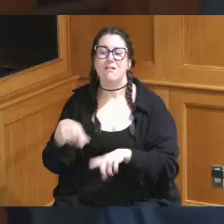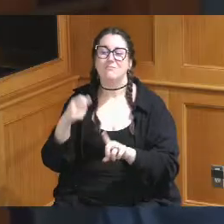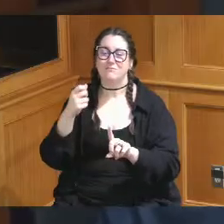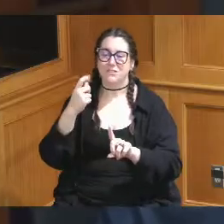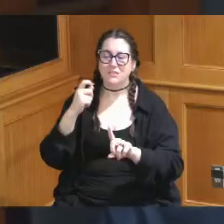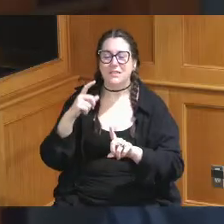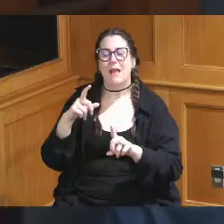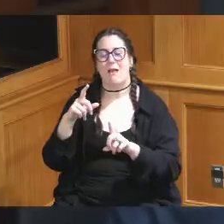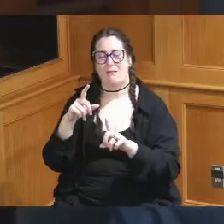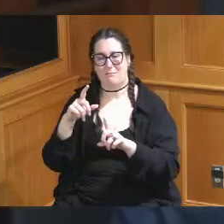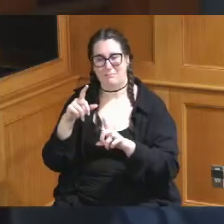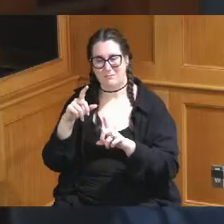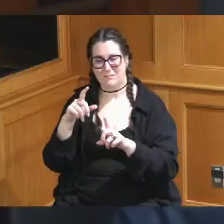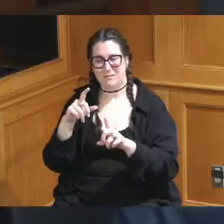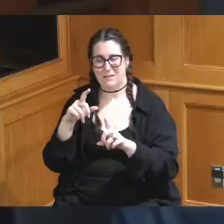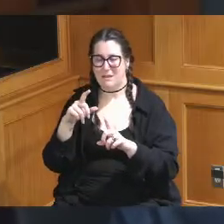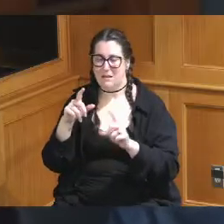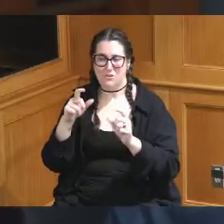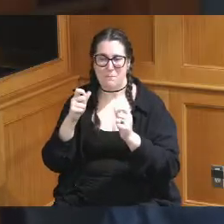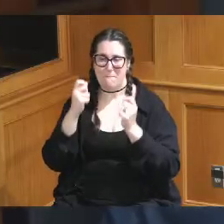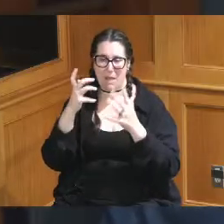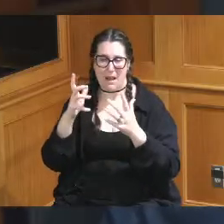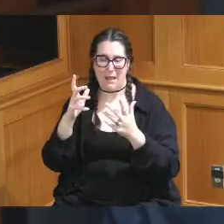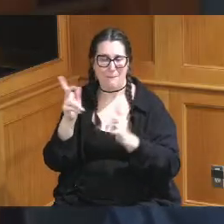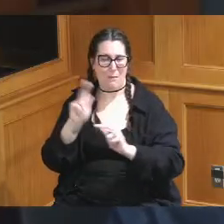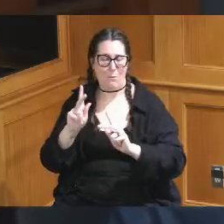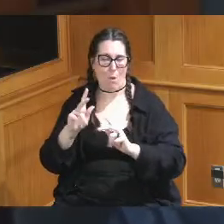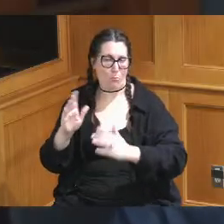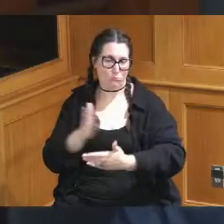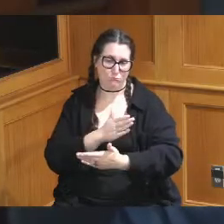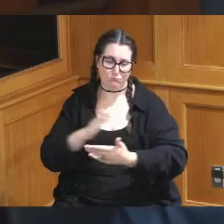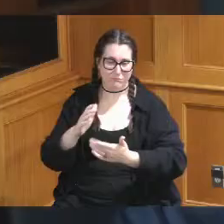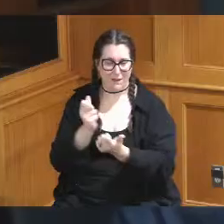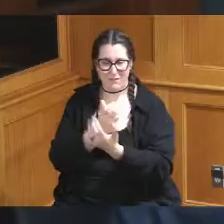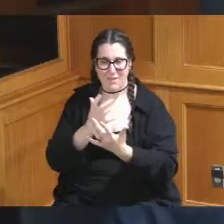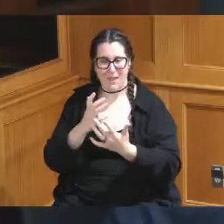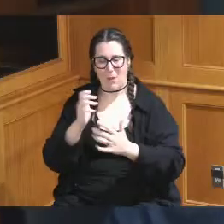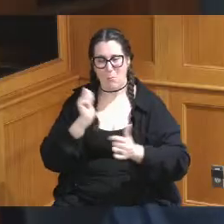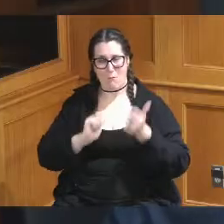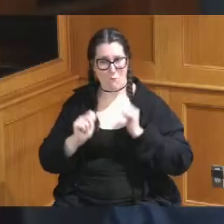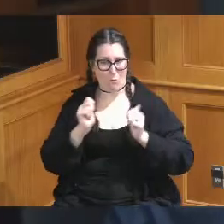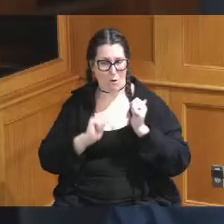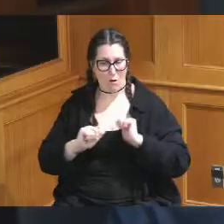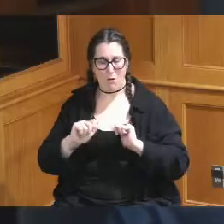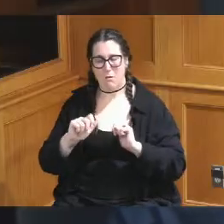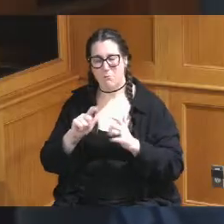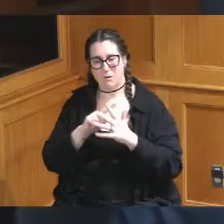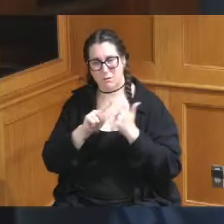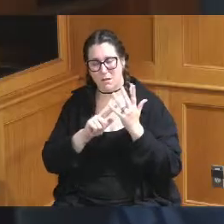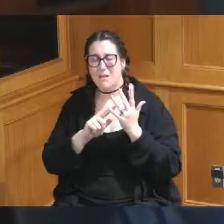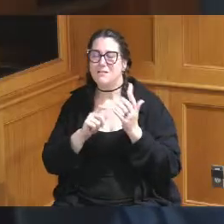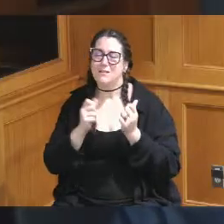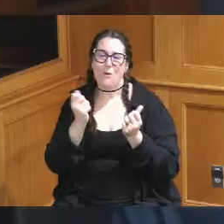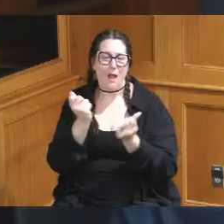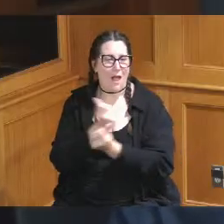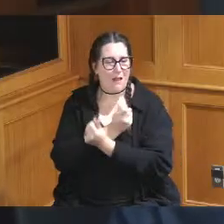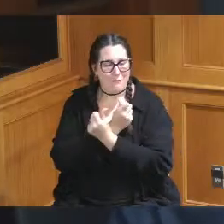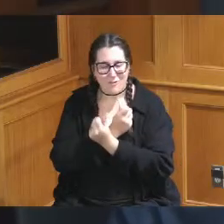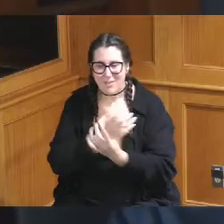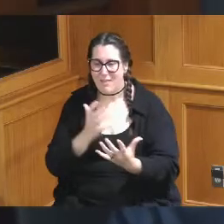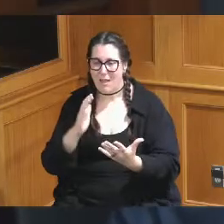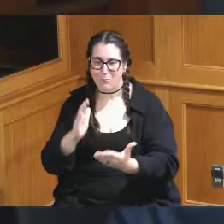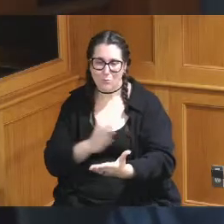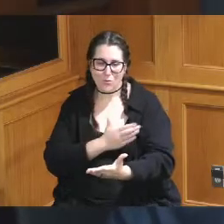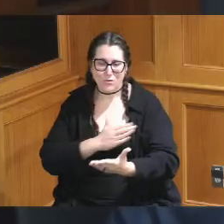star. Gospel icon Dottie Peoples and the OJs, that everybody was to their feet.